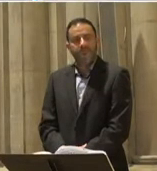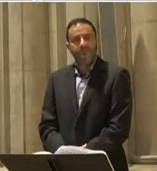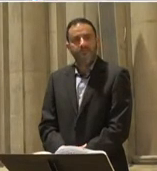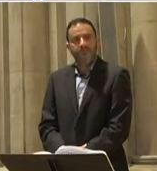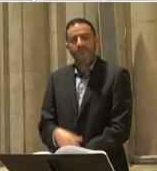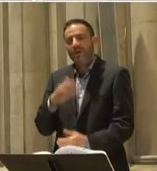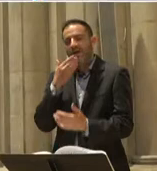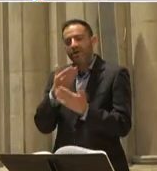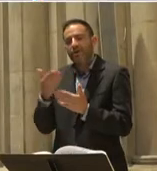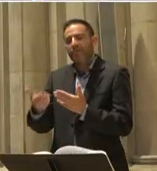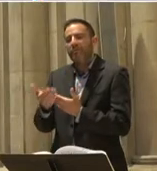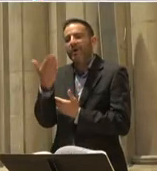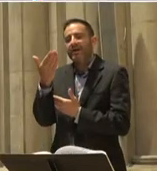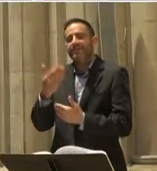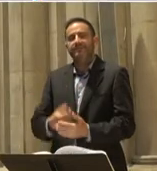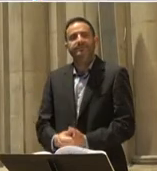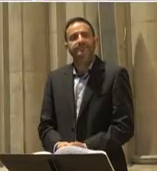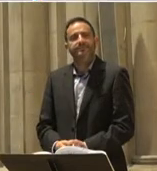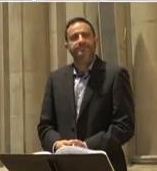Good morning.